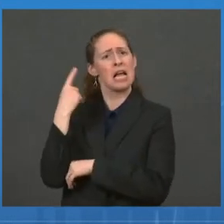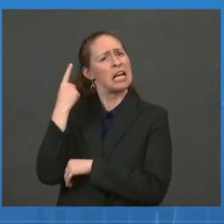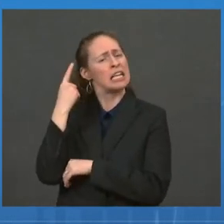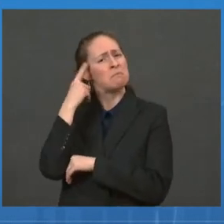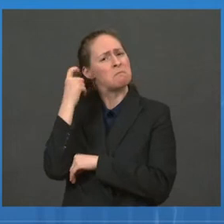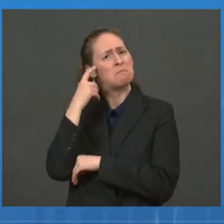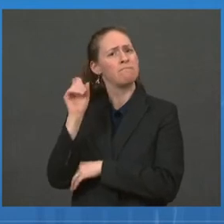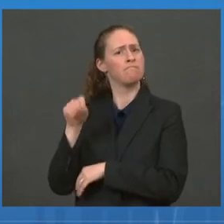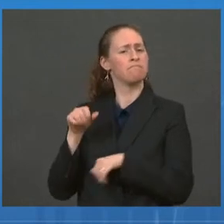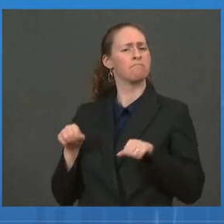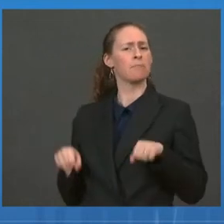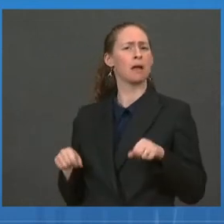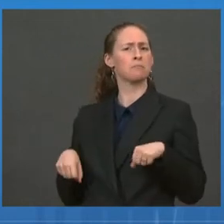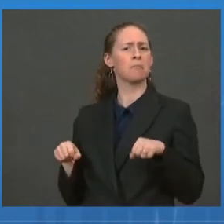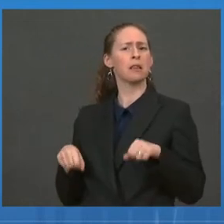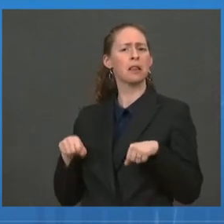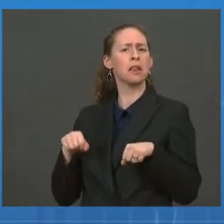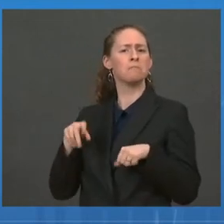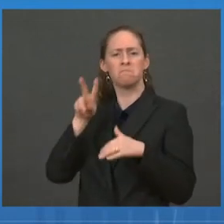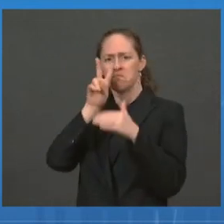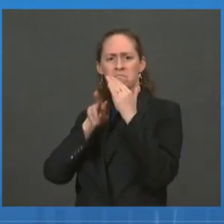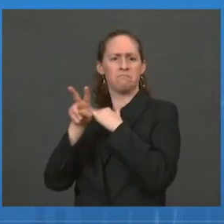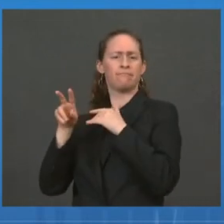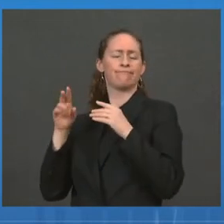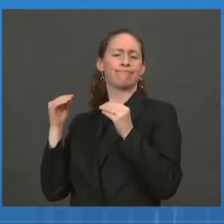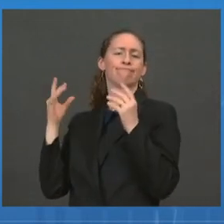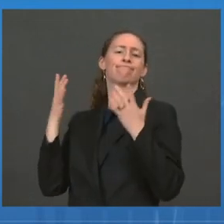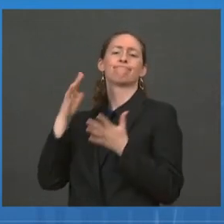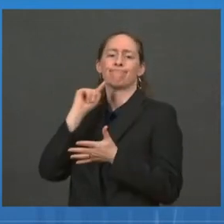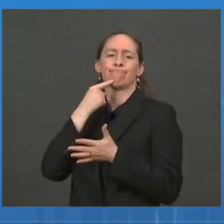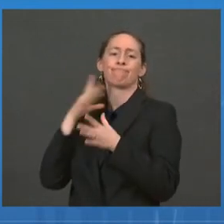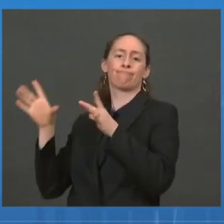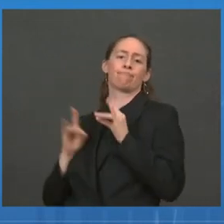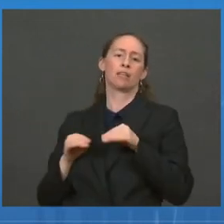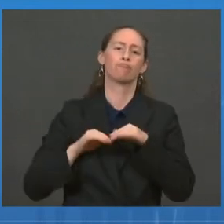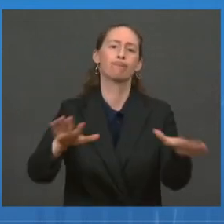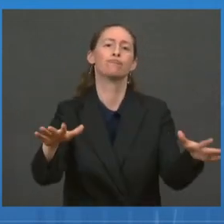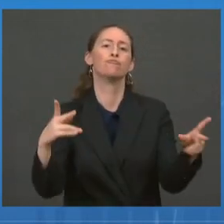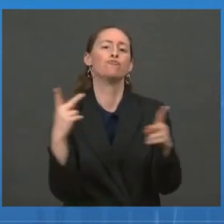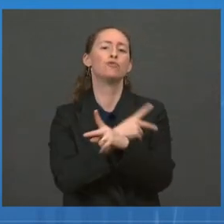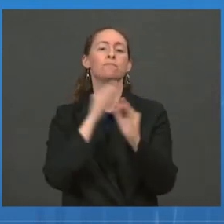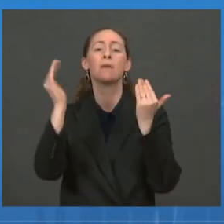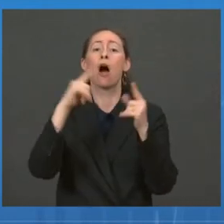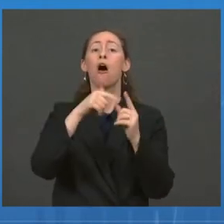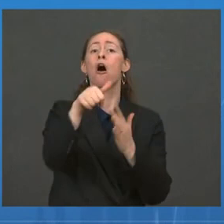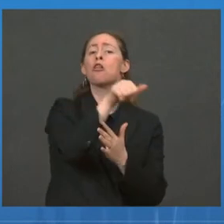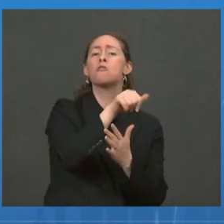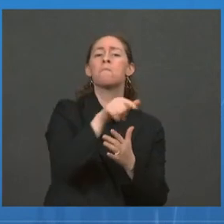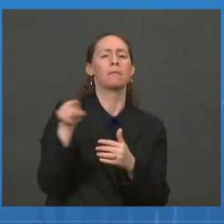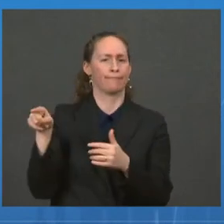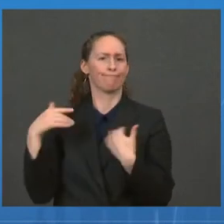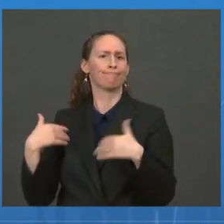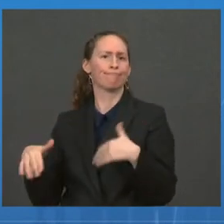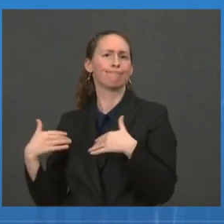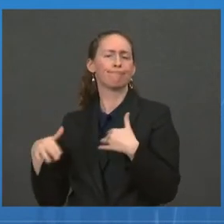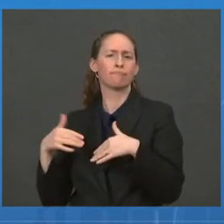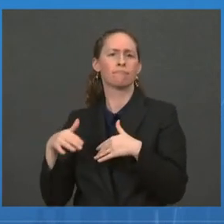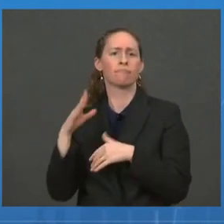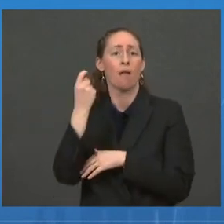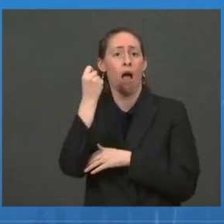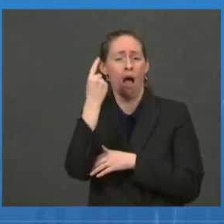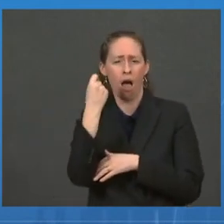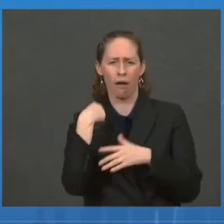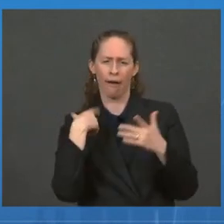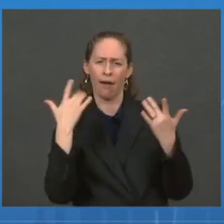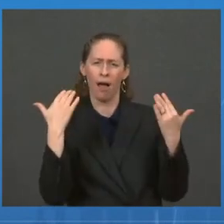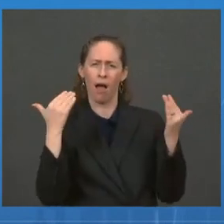infer what the relationship between this transmissibility is and delta although you can suggest it might be more